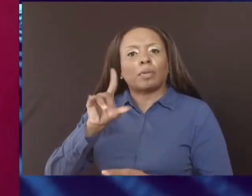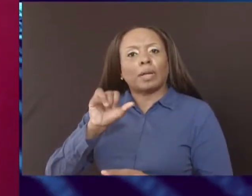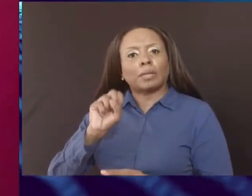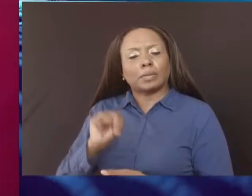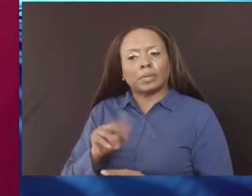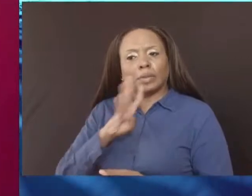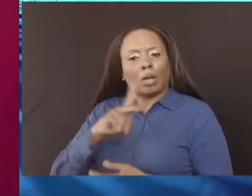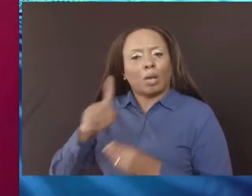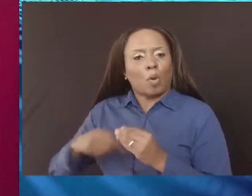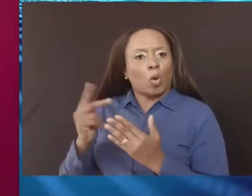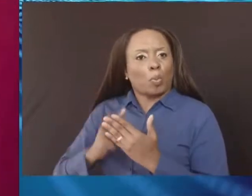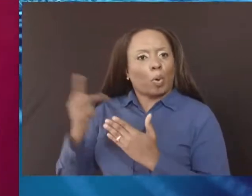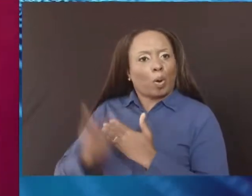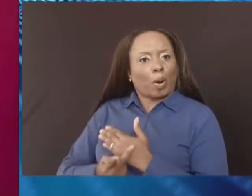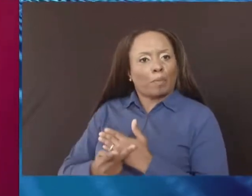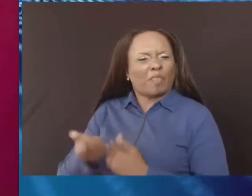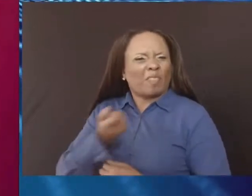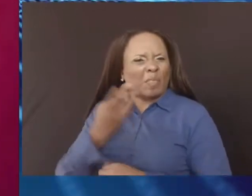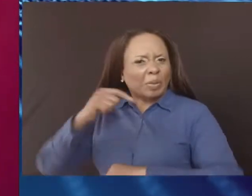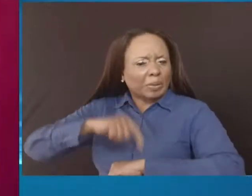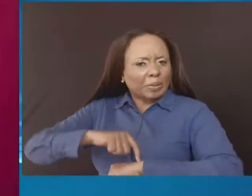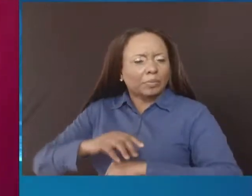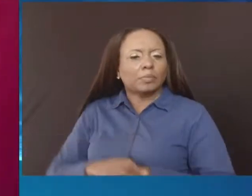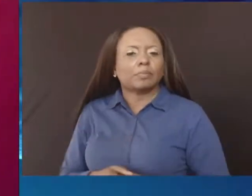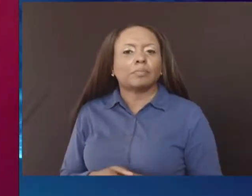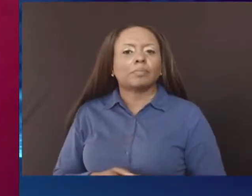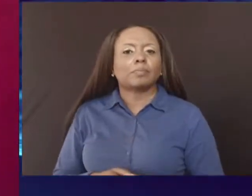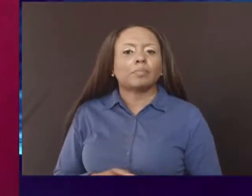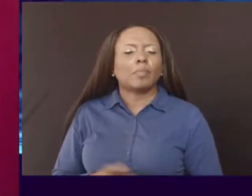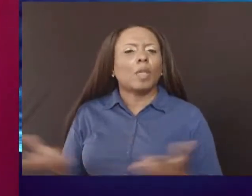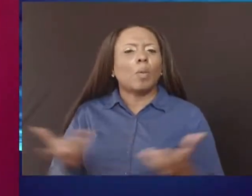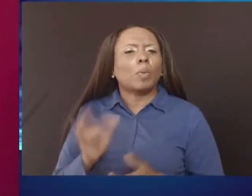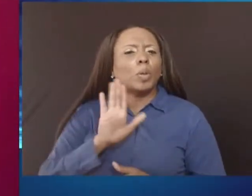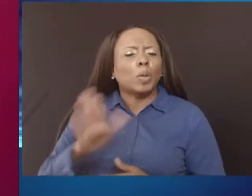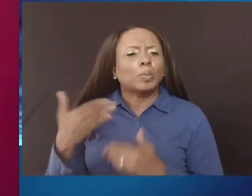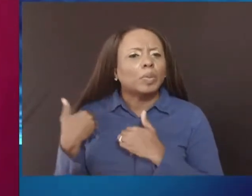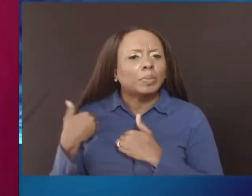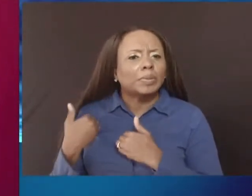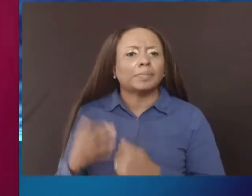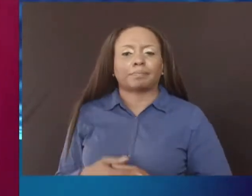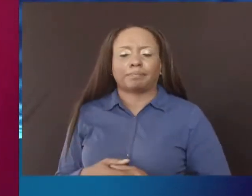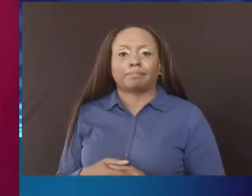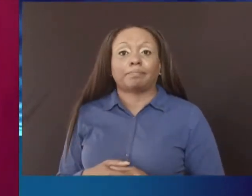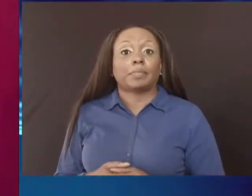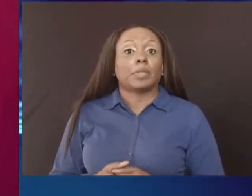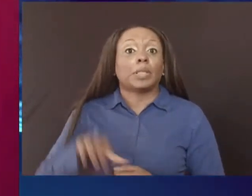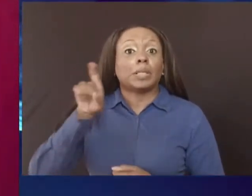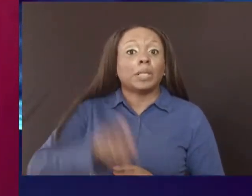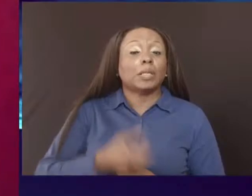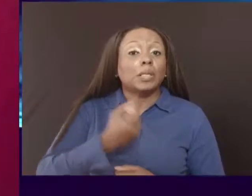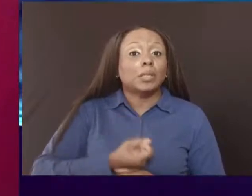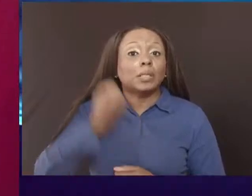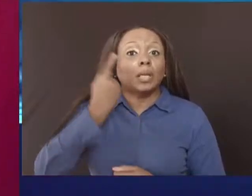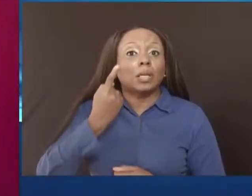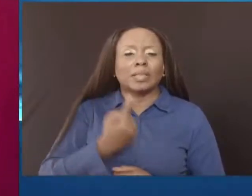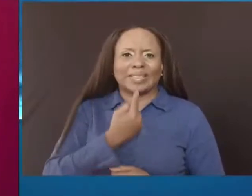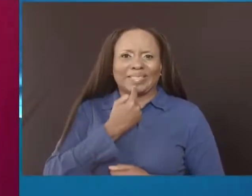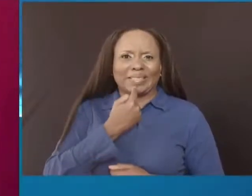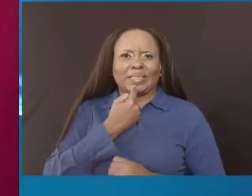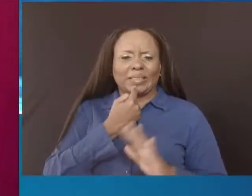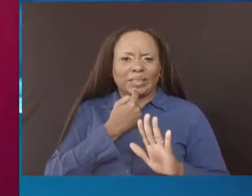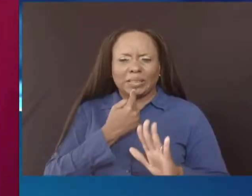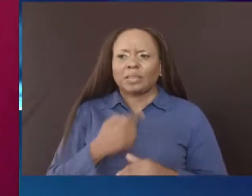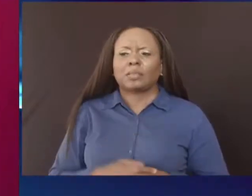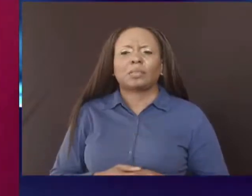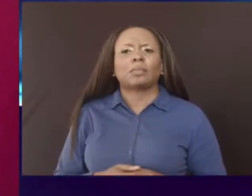few times. What we need for people to do, Mr. Ellis, is to understand the seriousness of this pandemic.